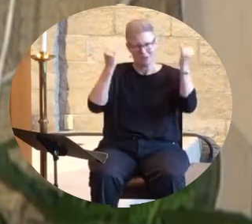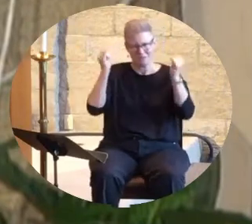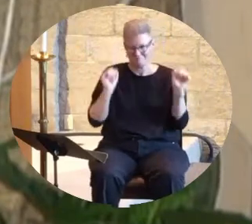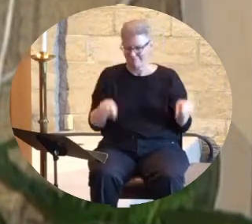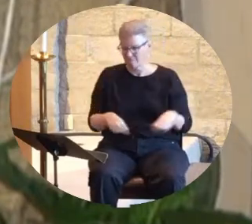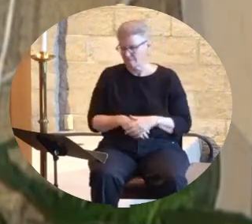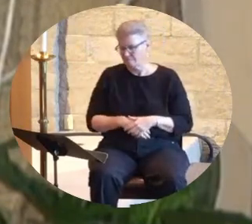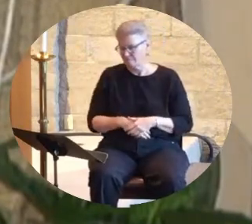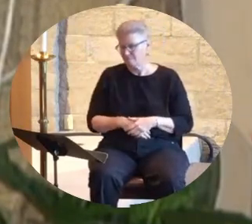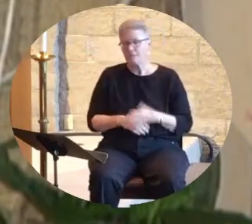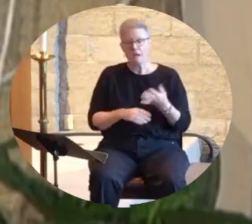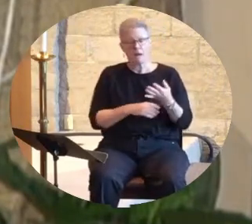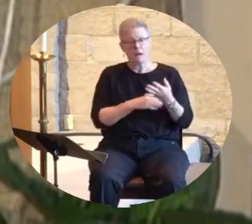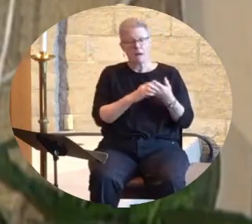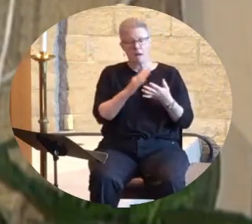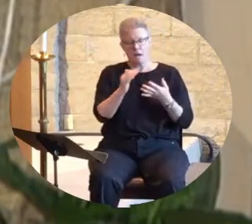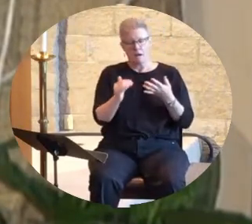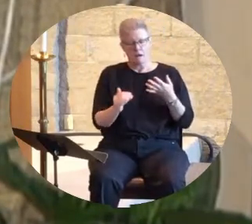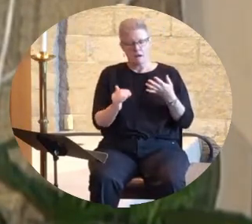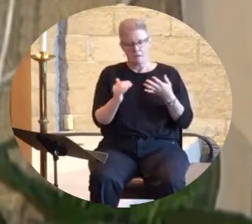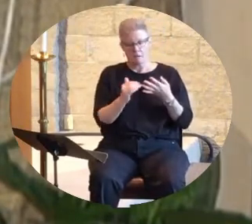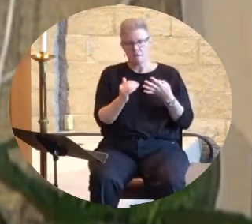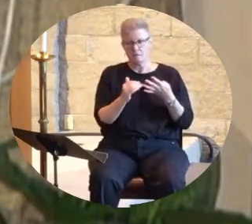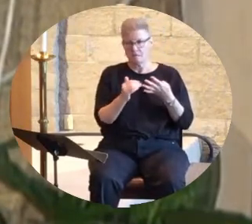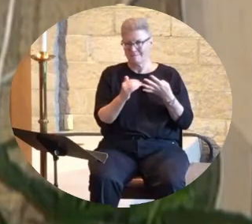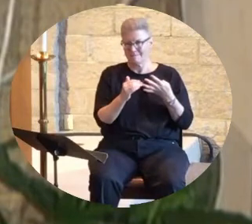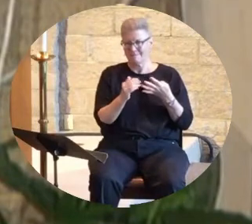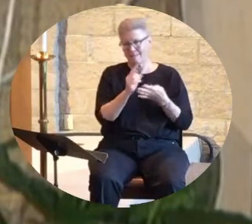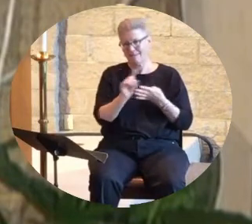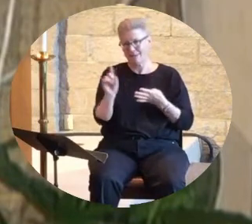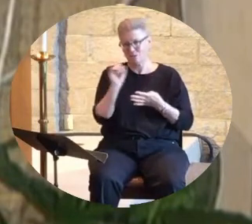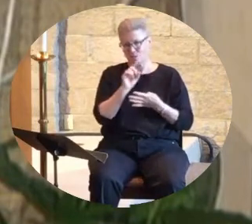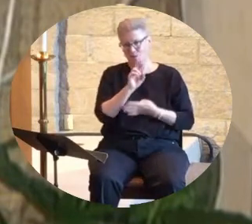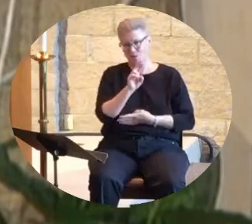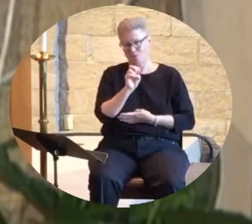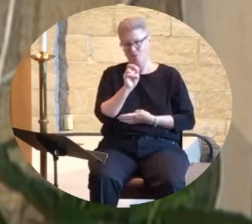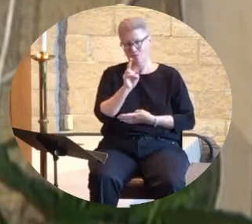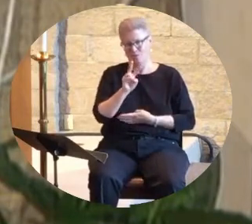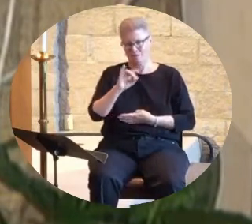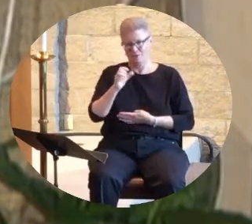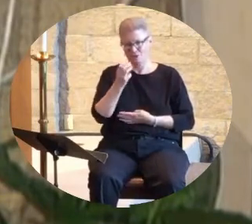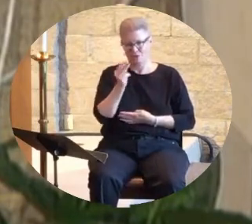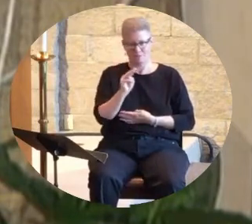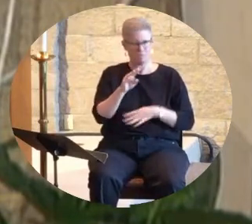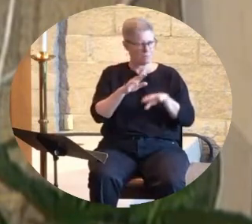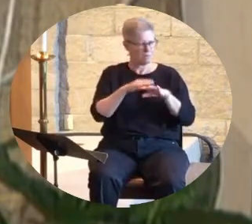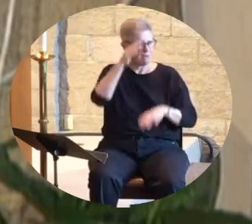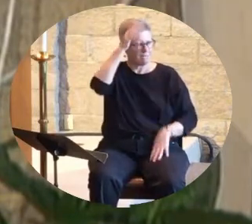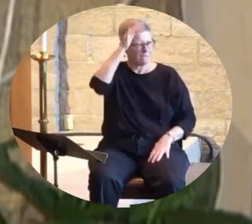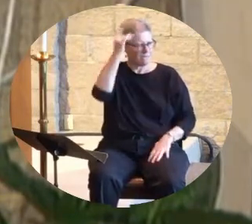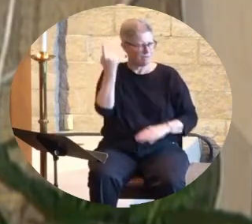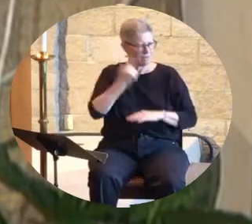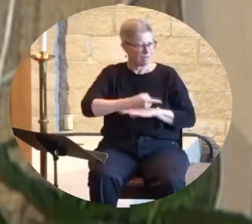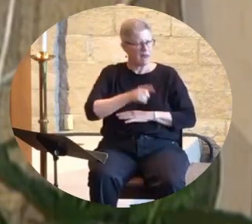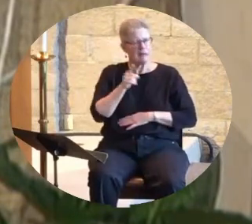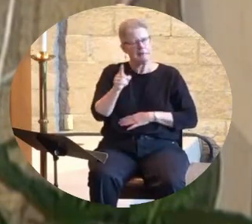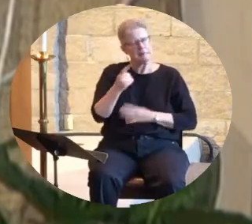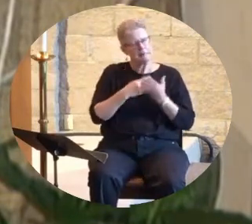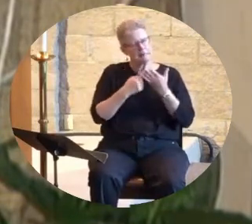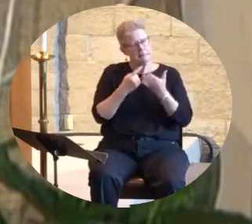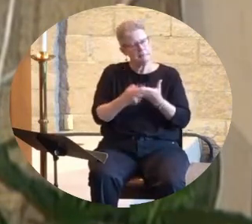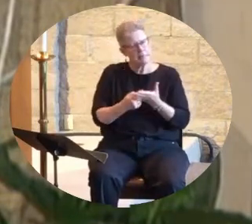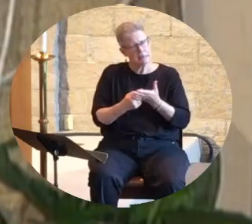last week, Reverend Jim on Father's Day talked about the powers of the body.